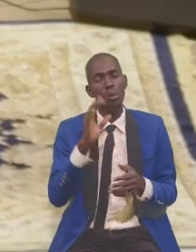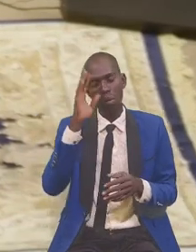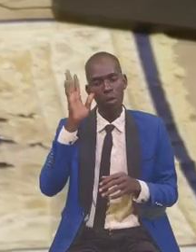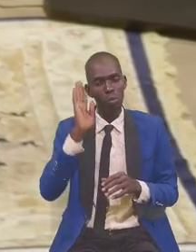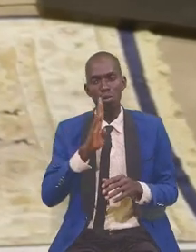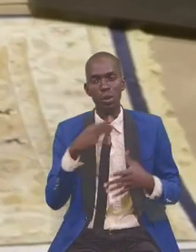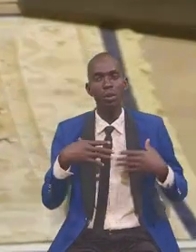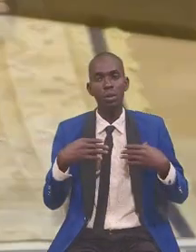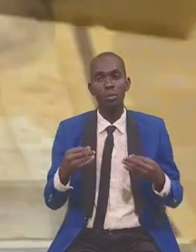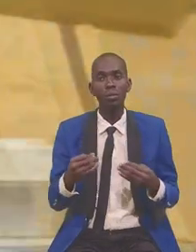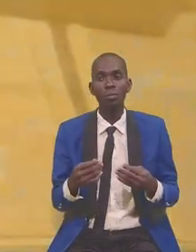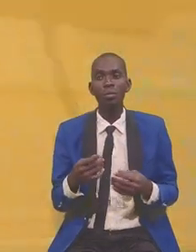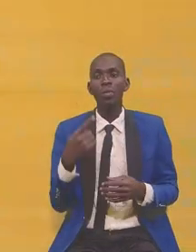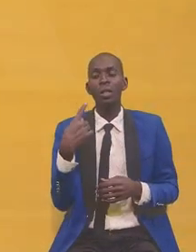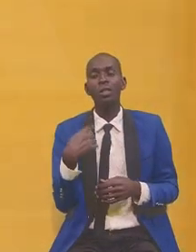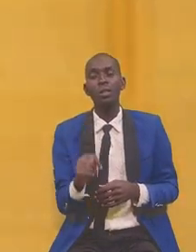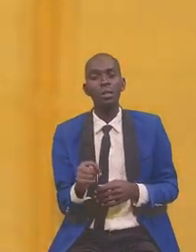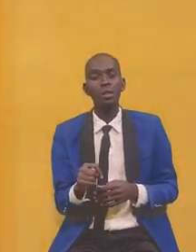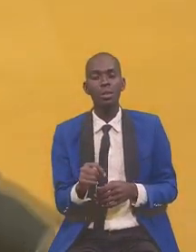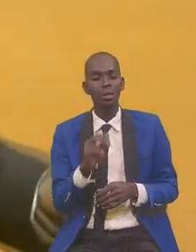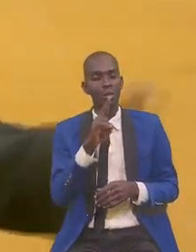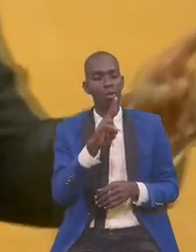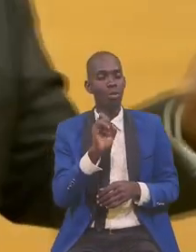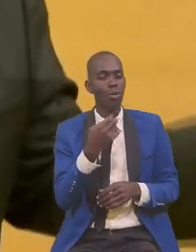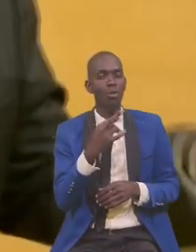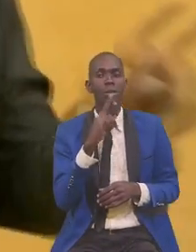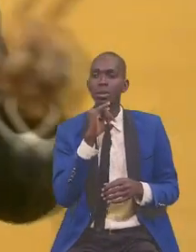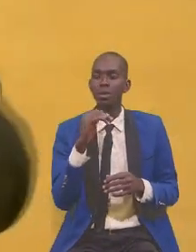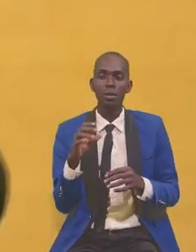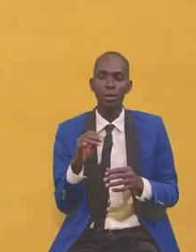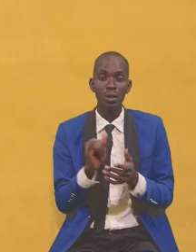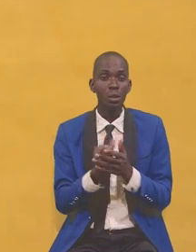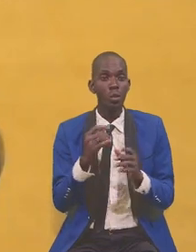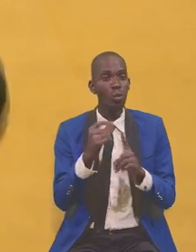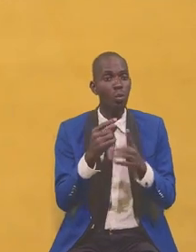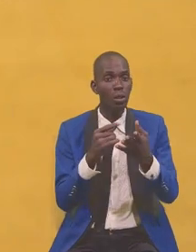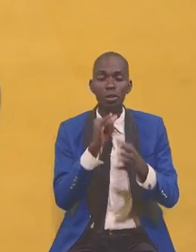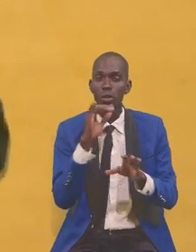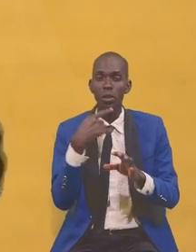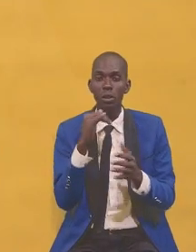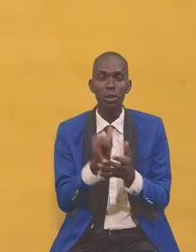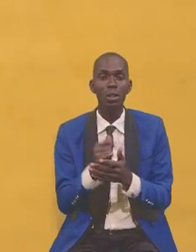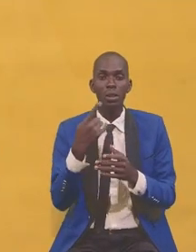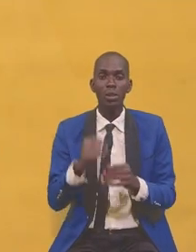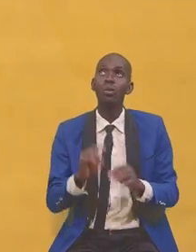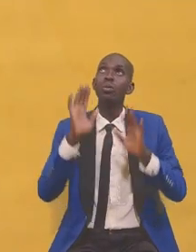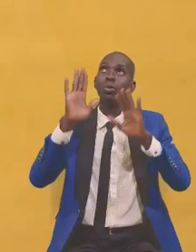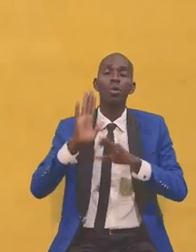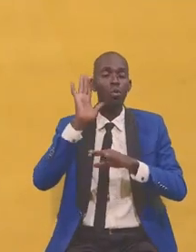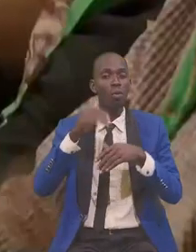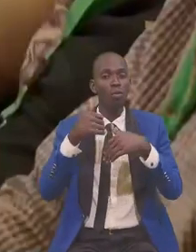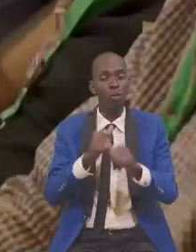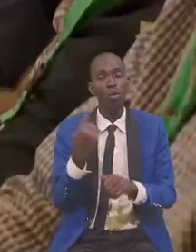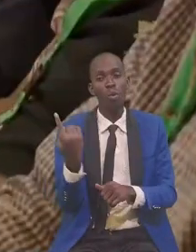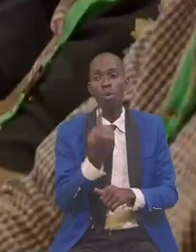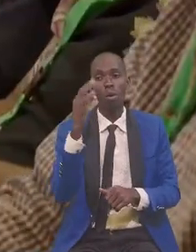the word did not say, these signs shall follow the pastor only. He will follow you too. And so